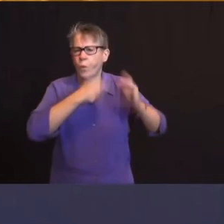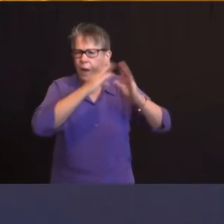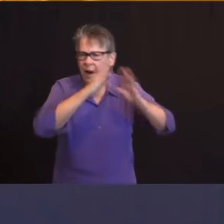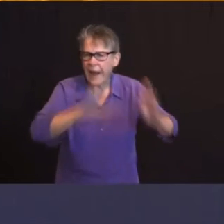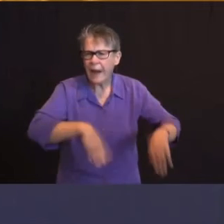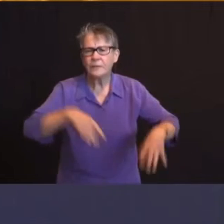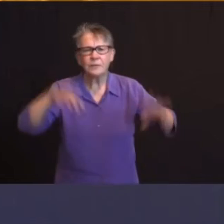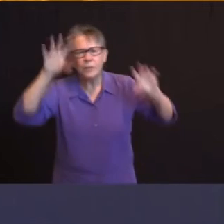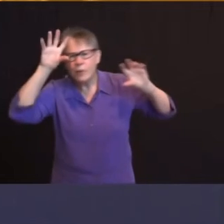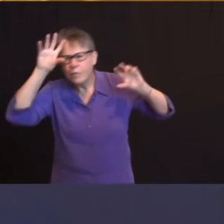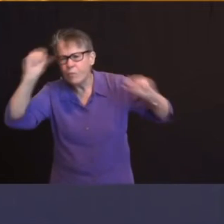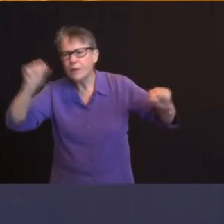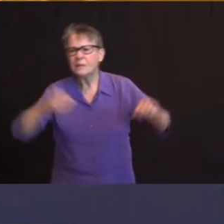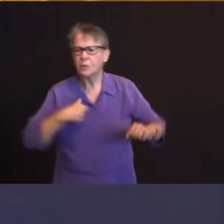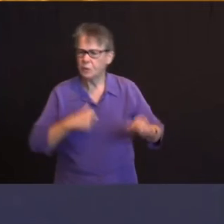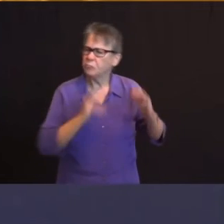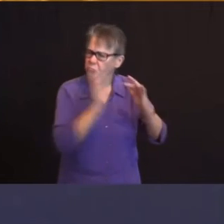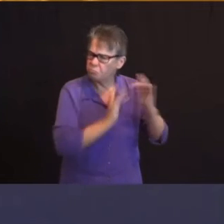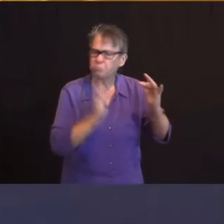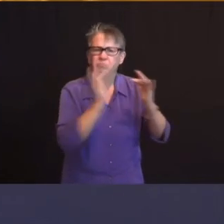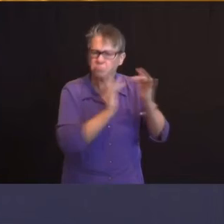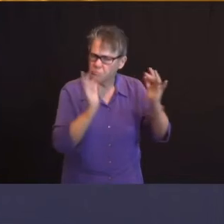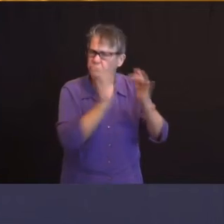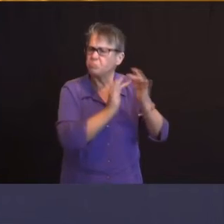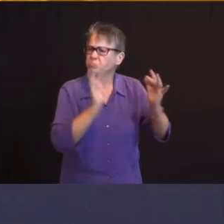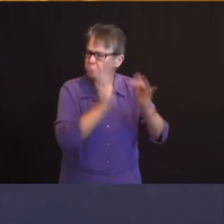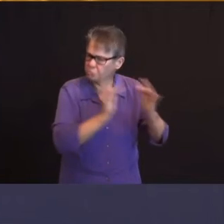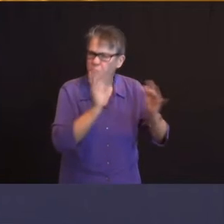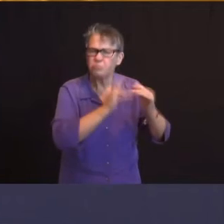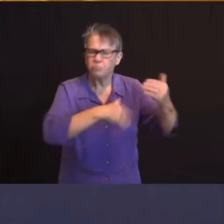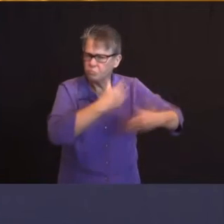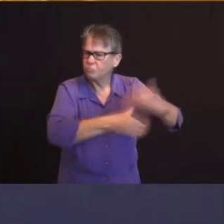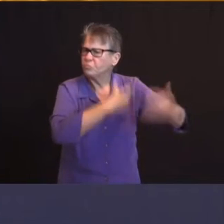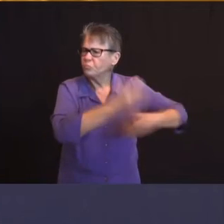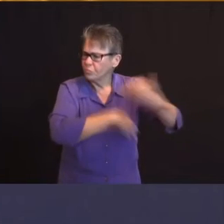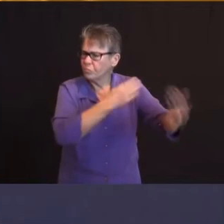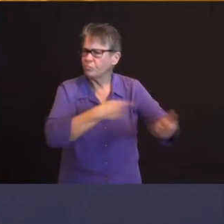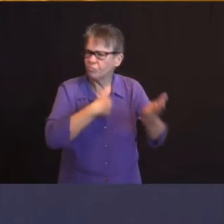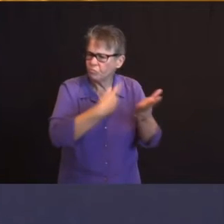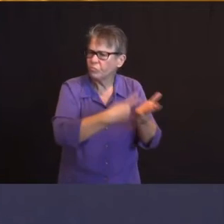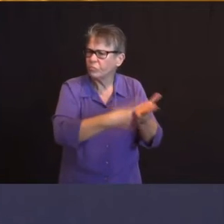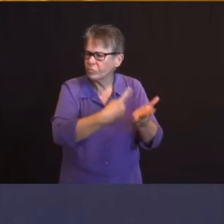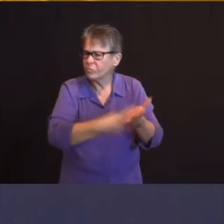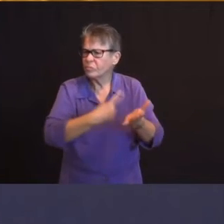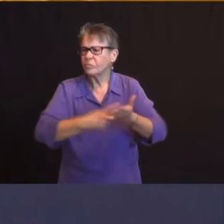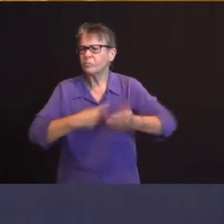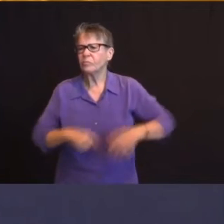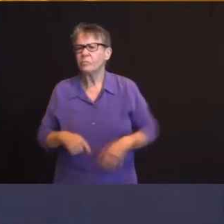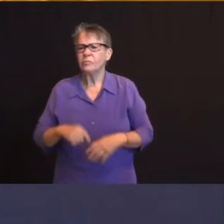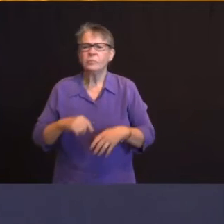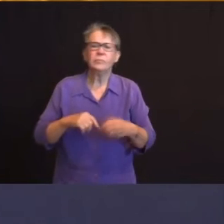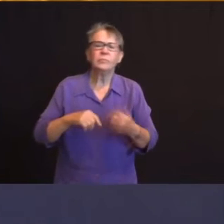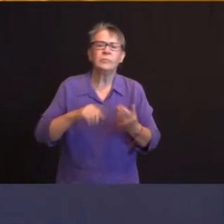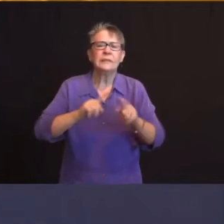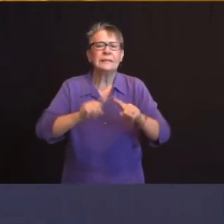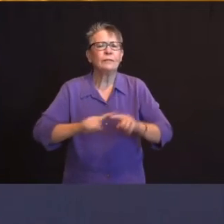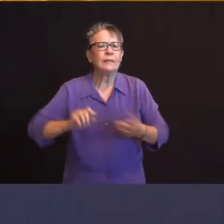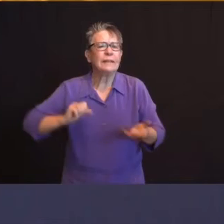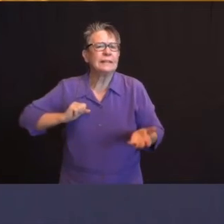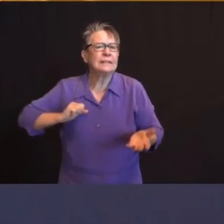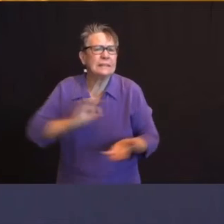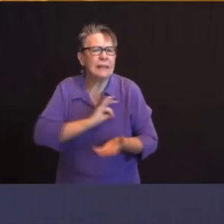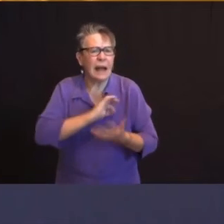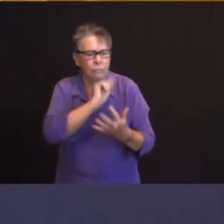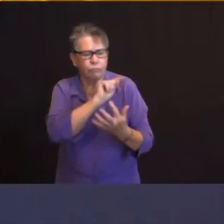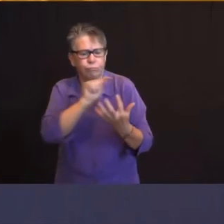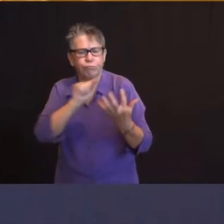touch, and that begins with, by the way, the chiefs of staff for each of the president-elect and vice president-elect. Ron Klain, who we've